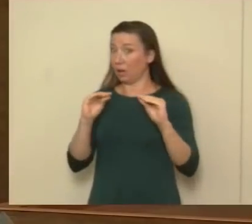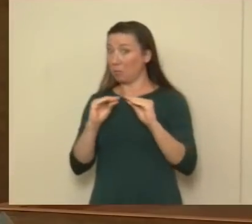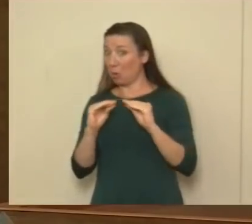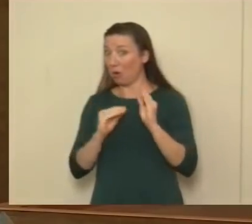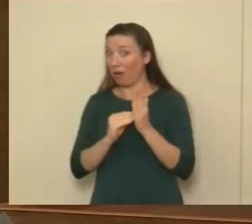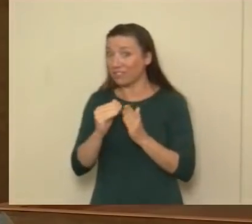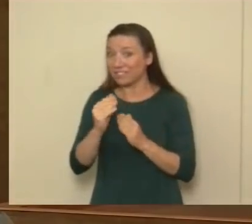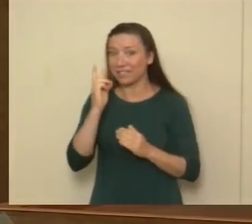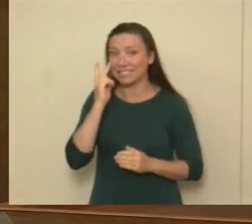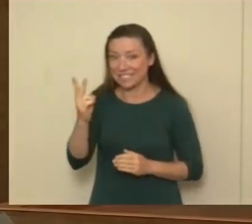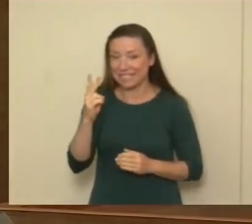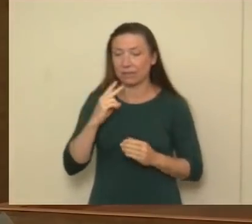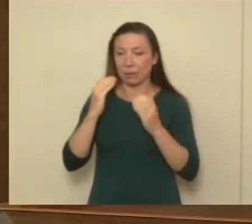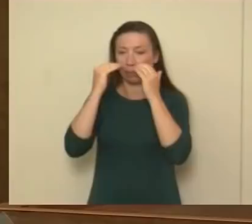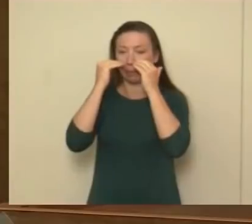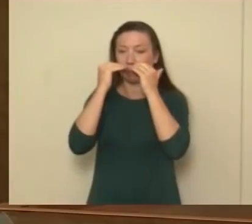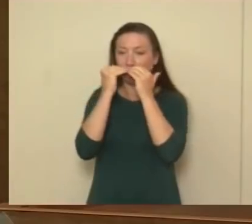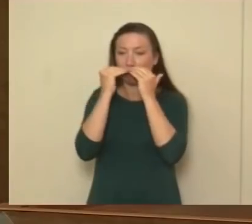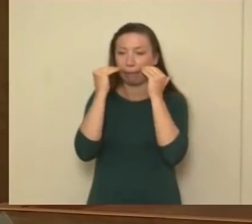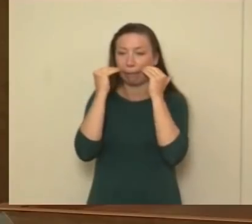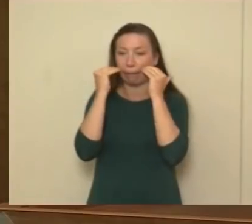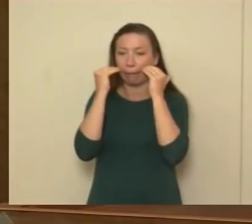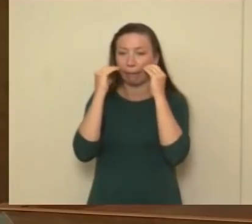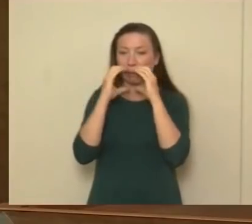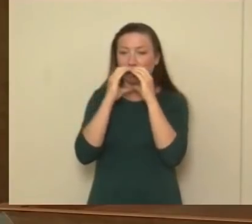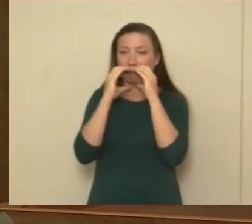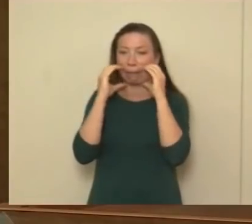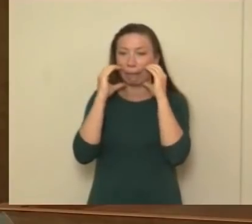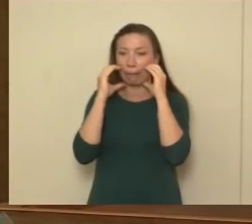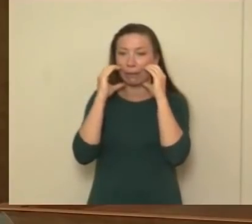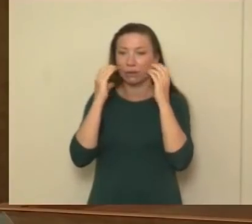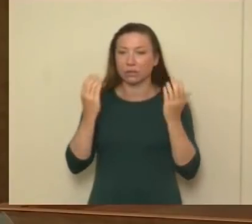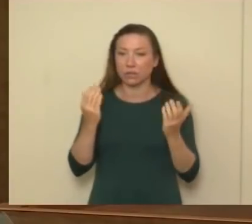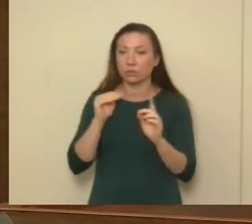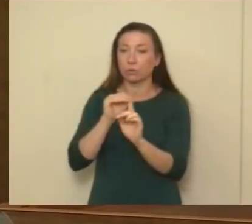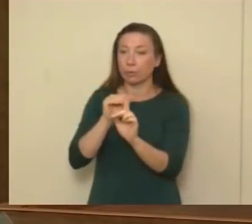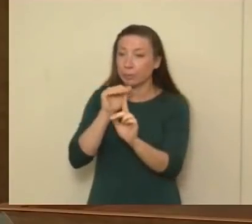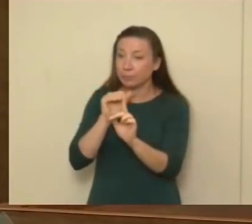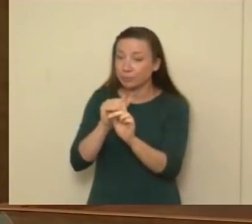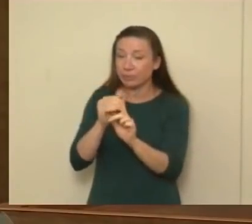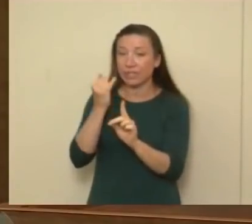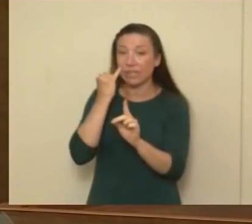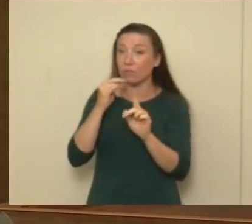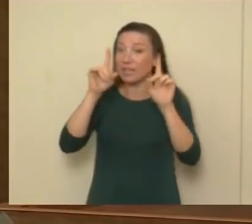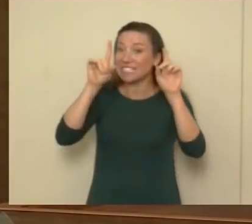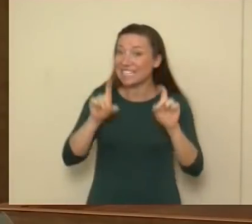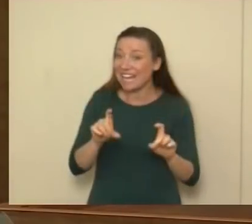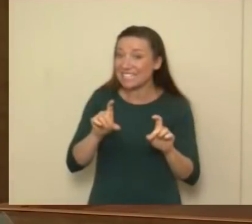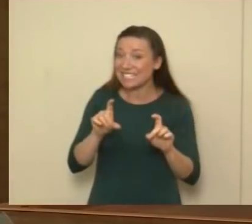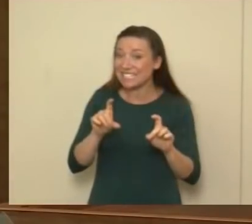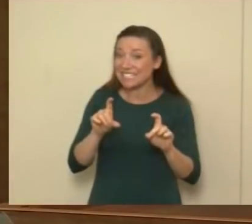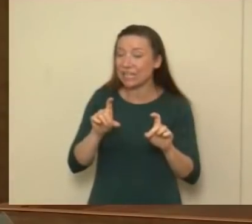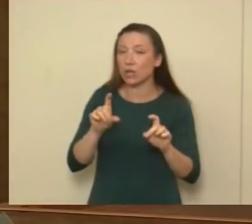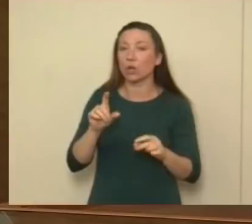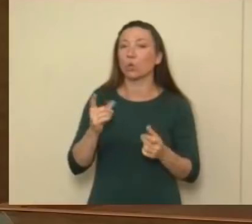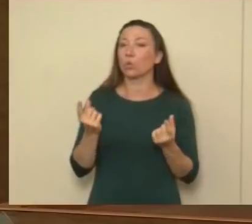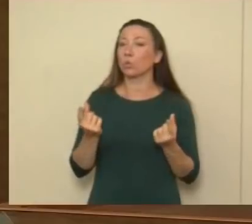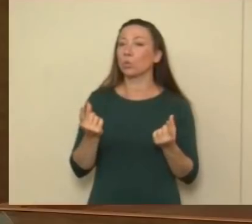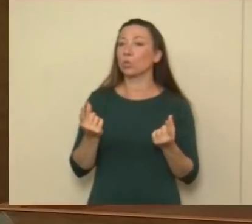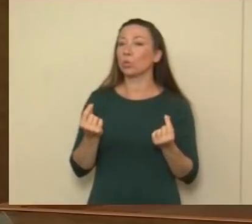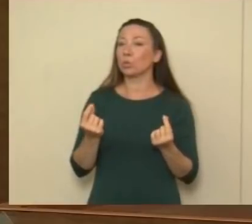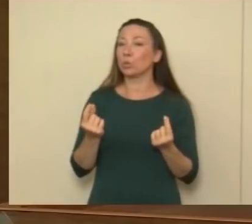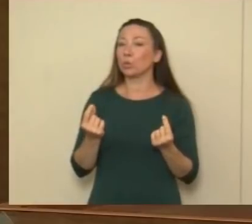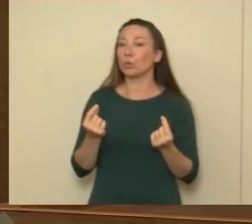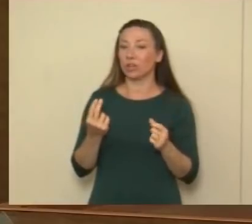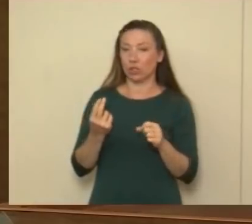And just as a reminder, when we test for COVID, we put the swab in the place that has the highest amount